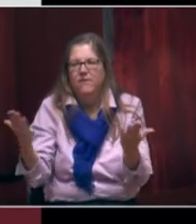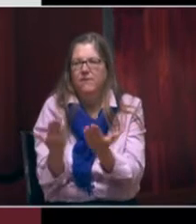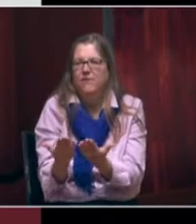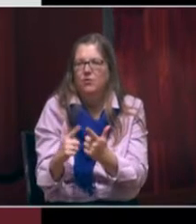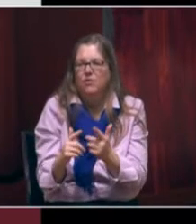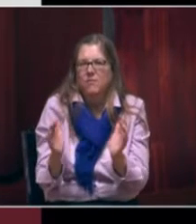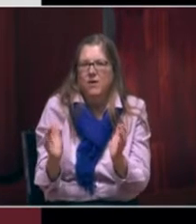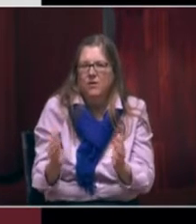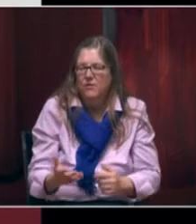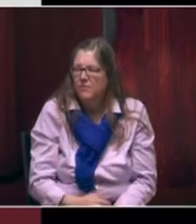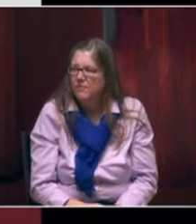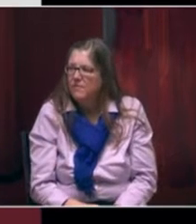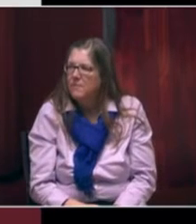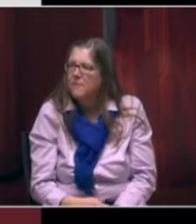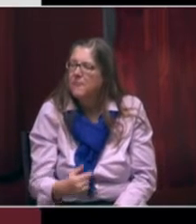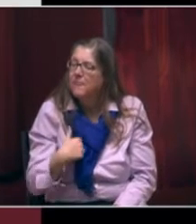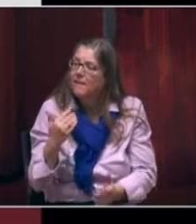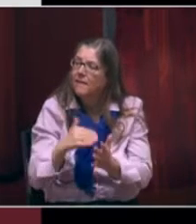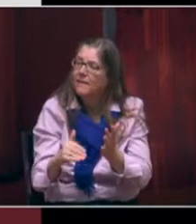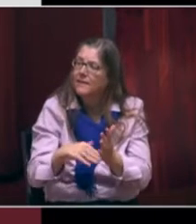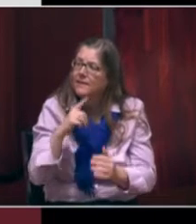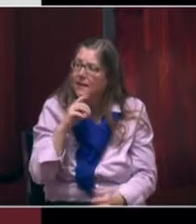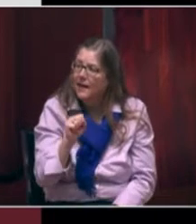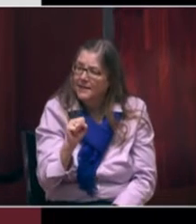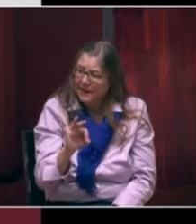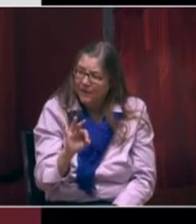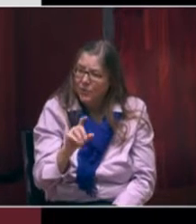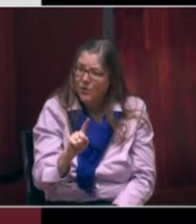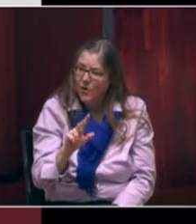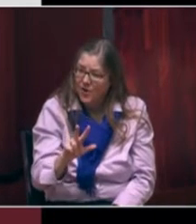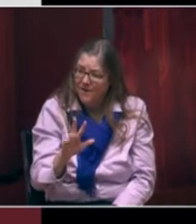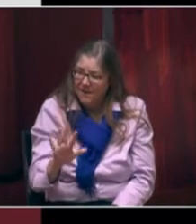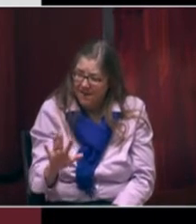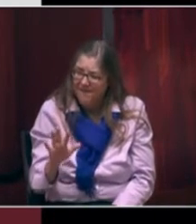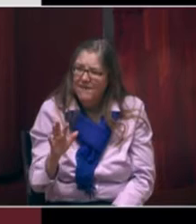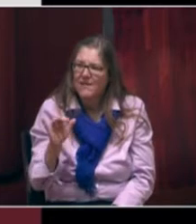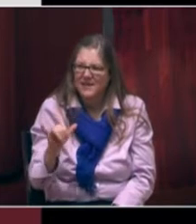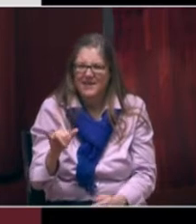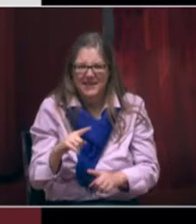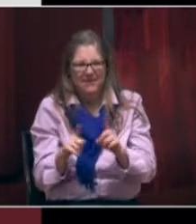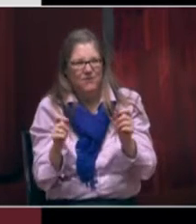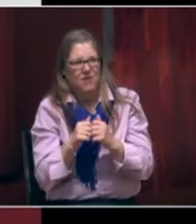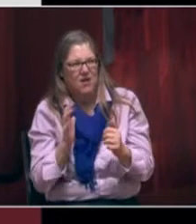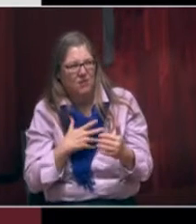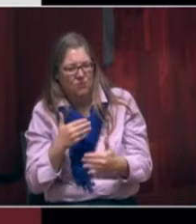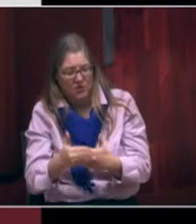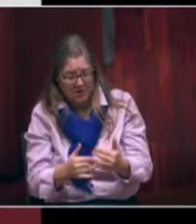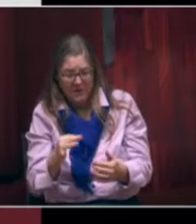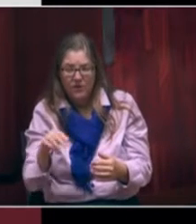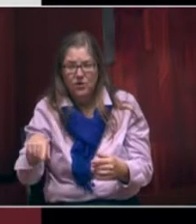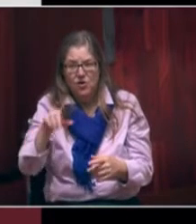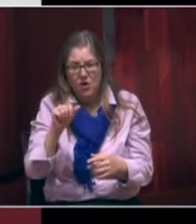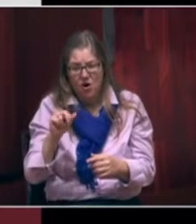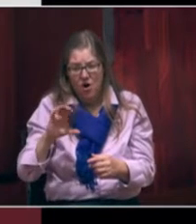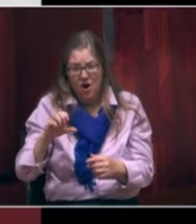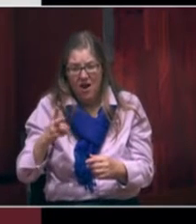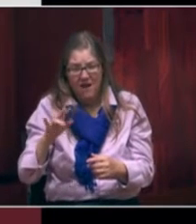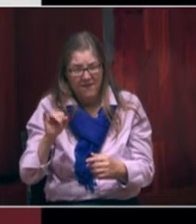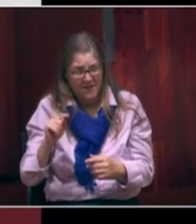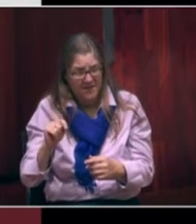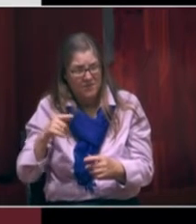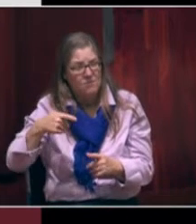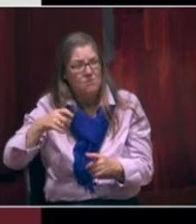keep saying pull up the SF-135. I think this is going to be an exciting development in our process. If you're in the ARCUS portal right now and